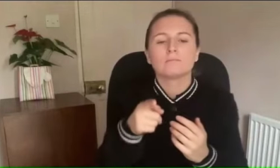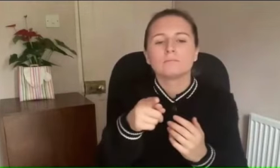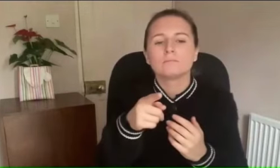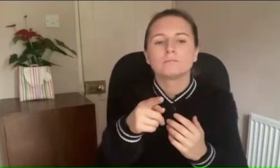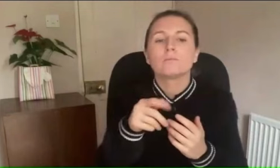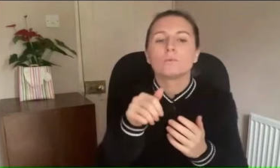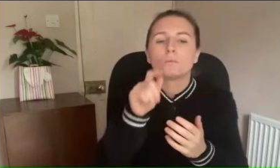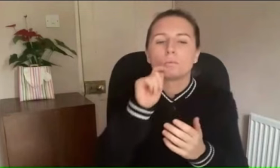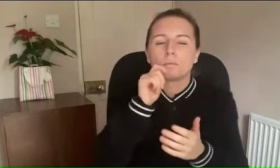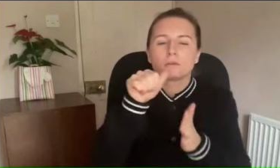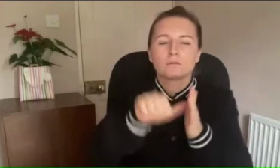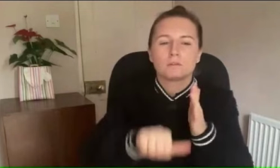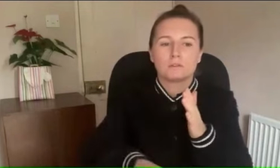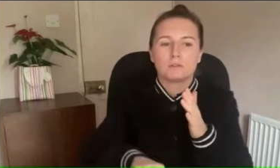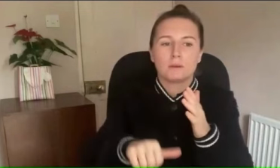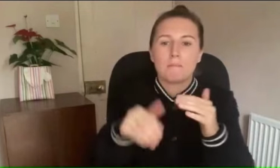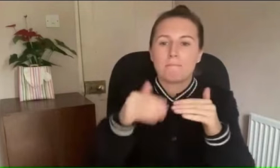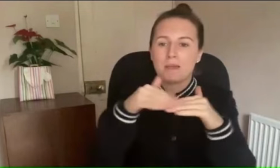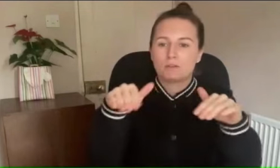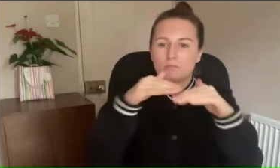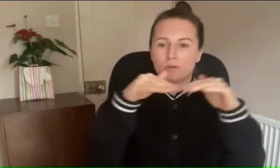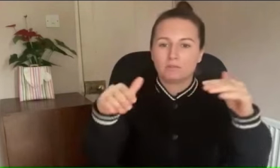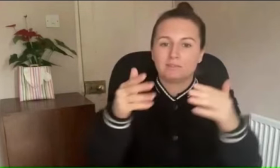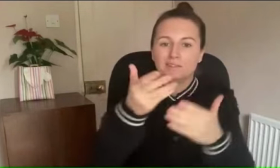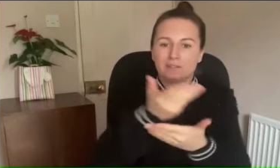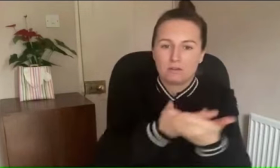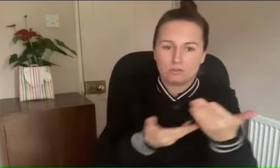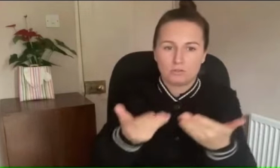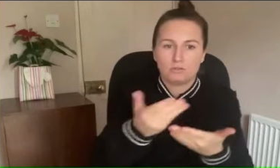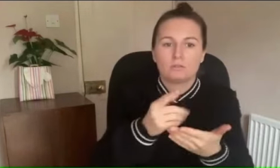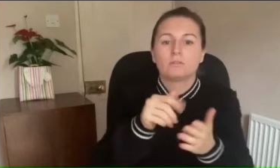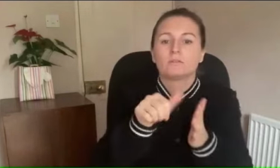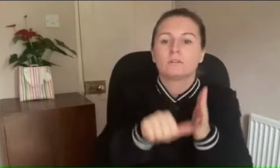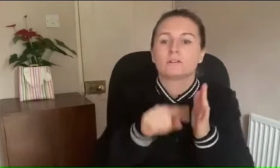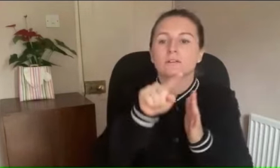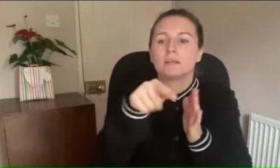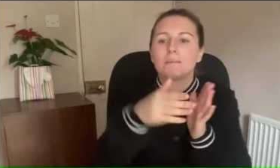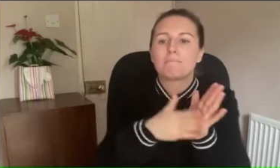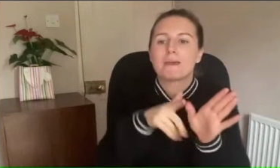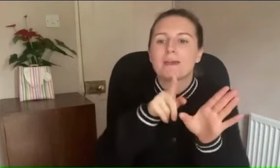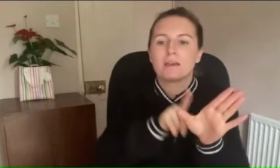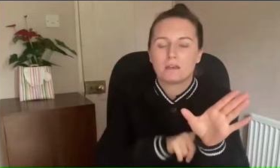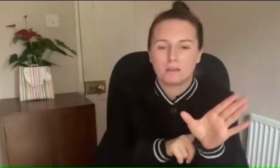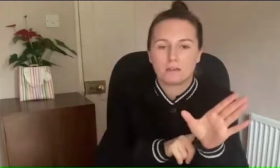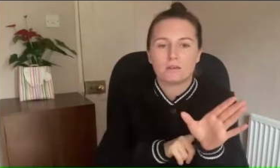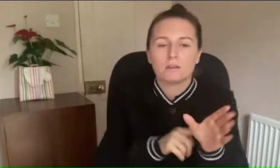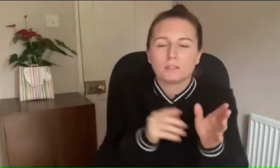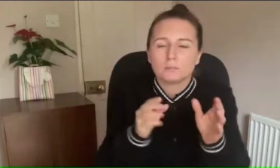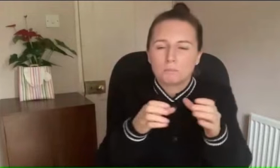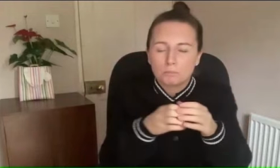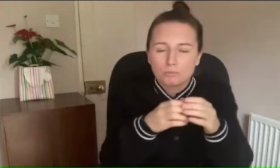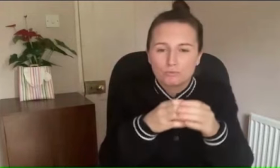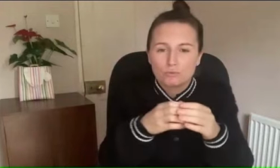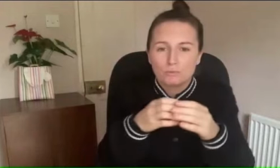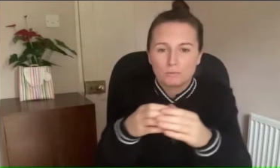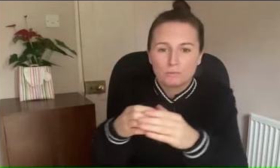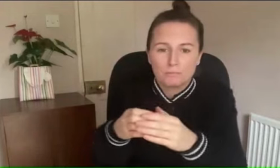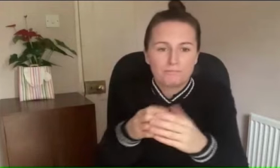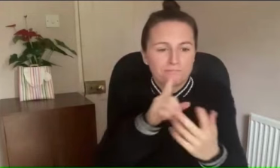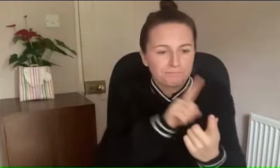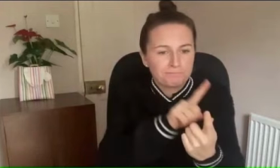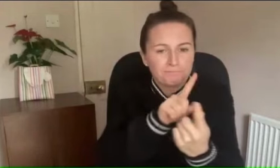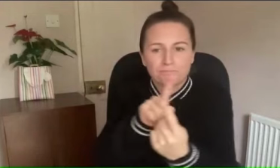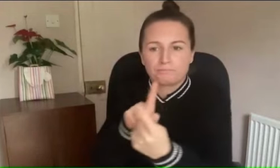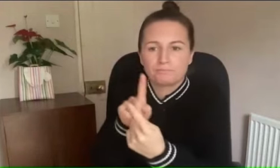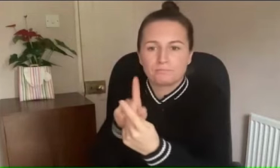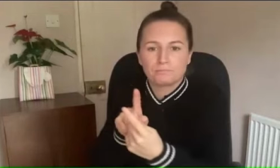in May. For these sessions, we will meet in small groups to discuss and share how hub lead organisations have arrived